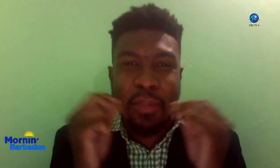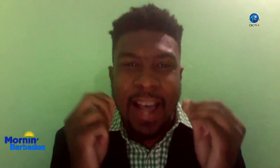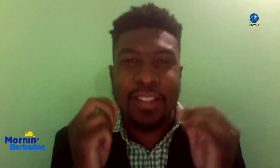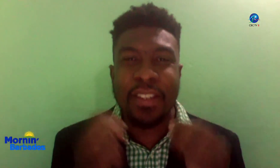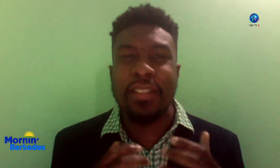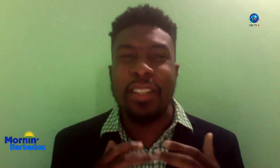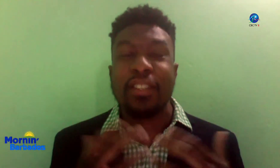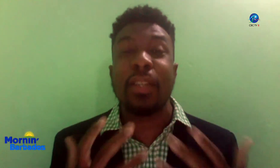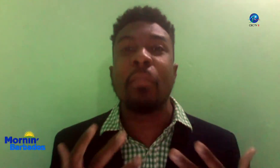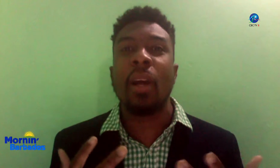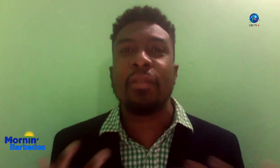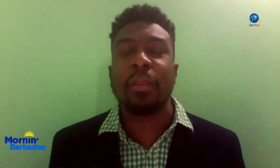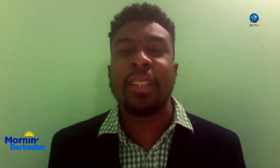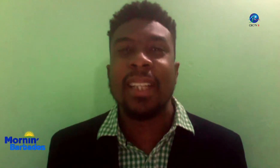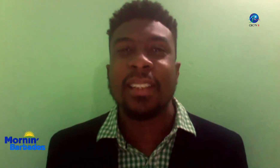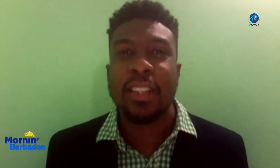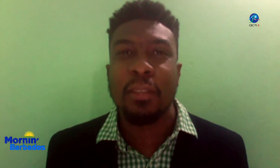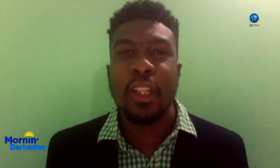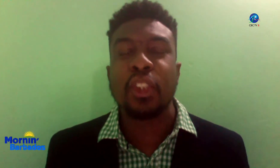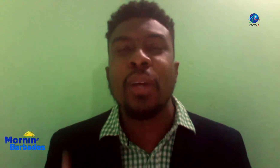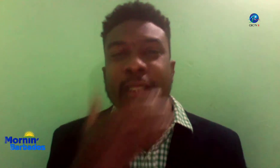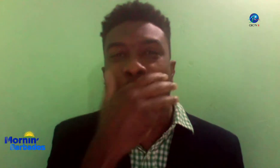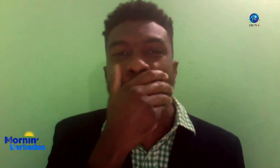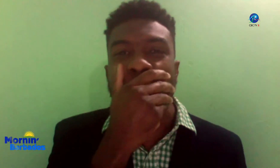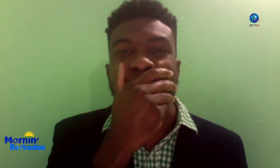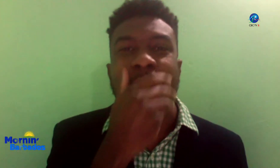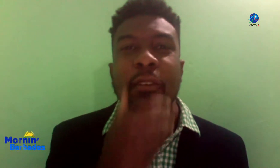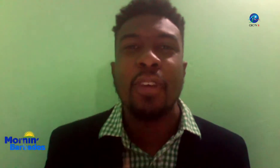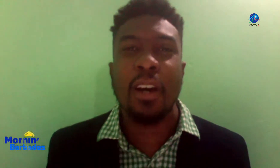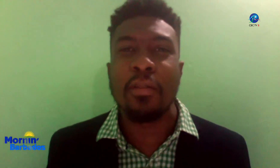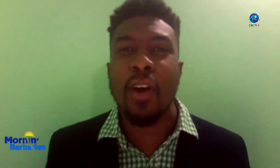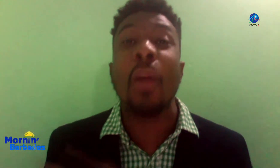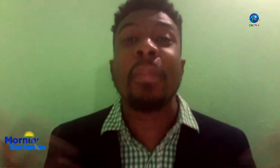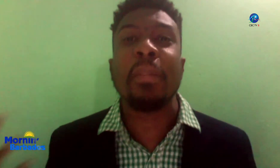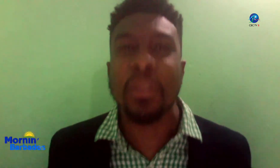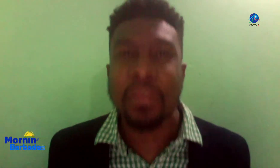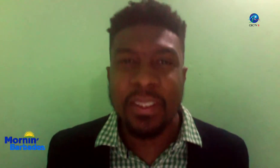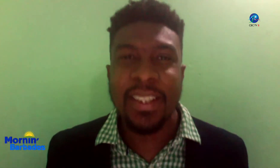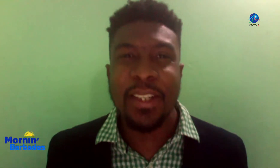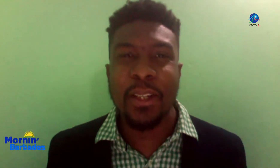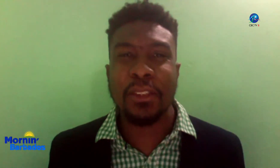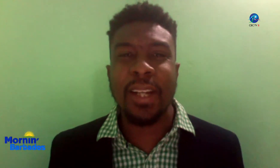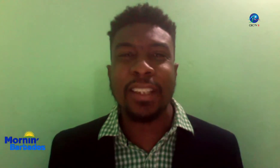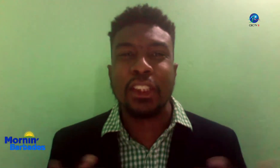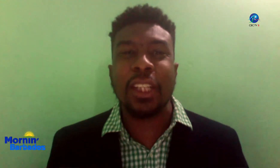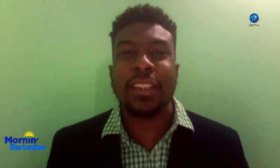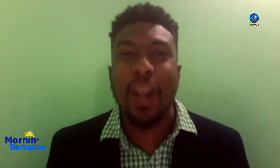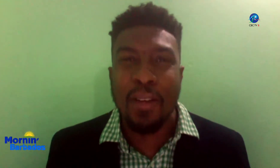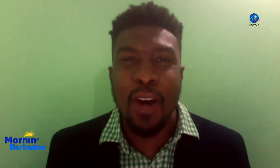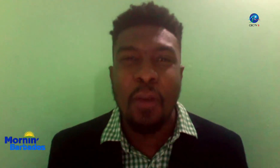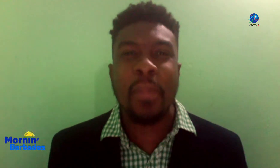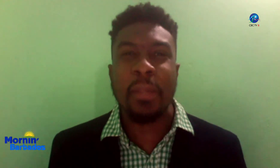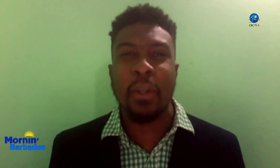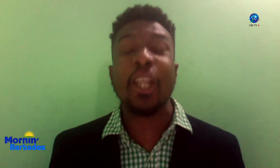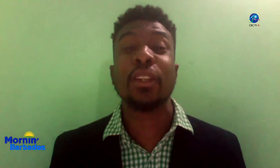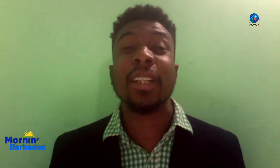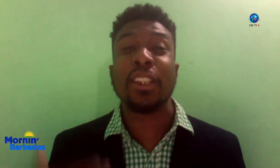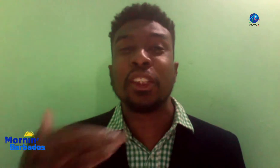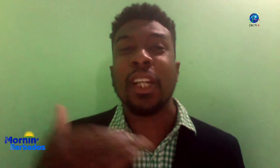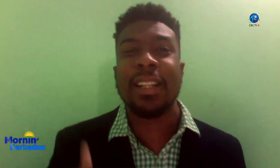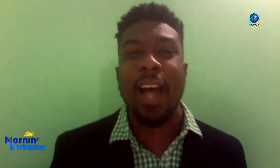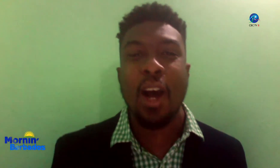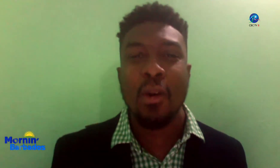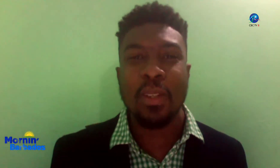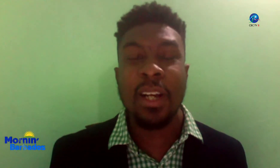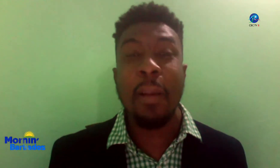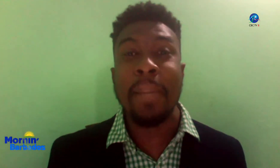that even this mass is symbolic from the sense of trying to close the mouth of our people. trying to shut off our people,